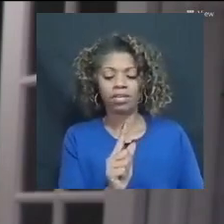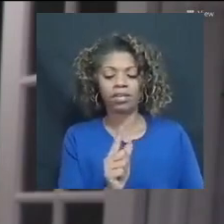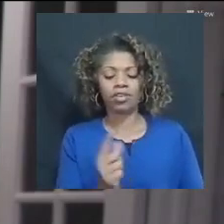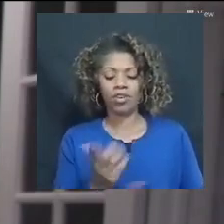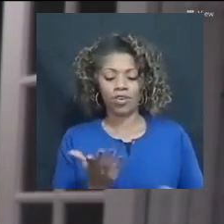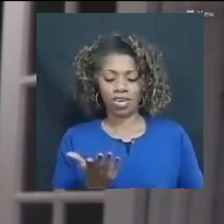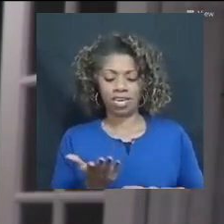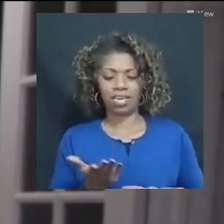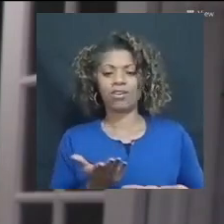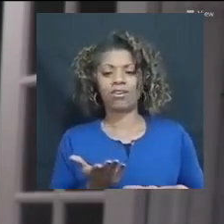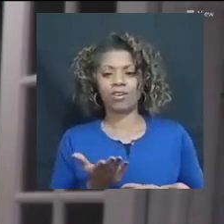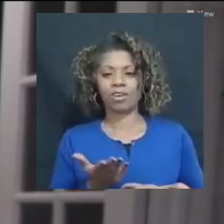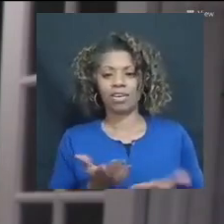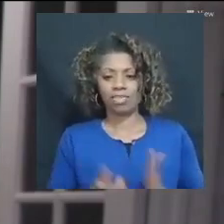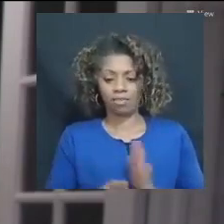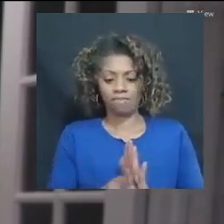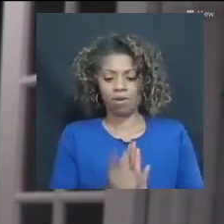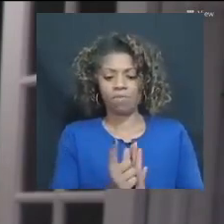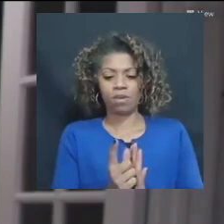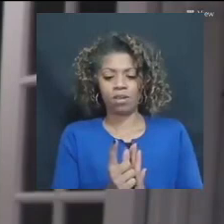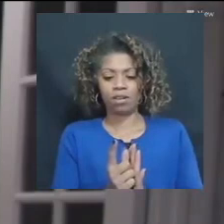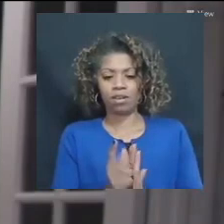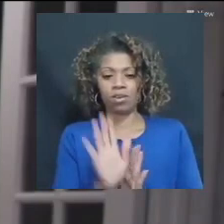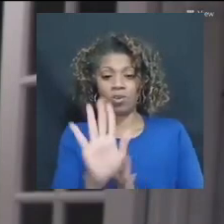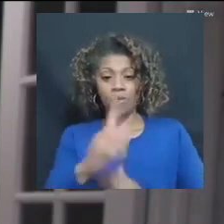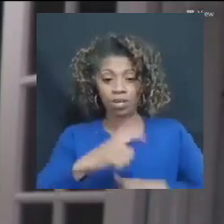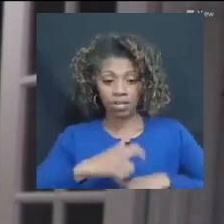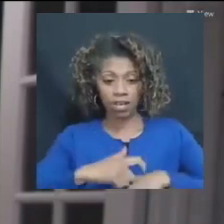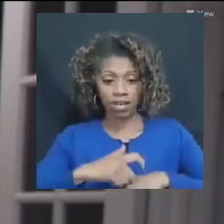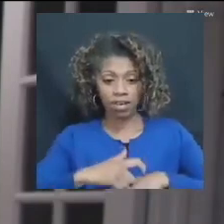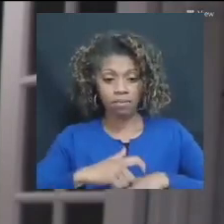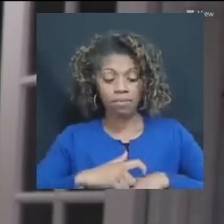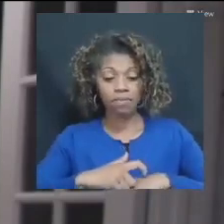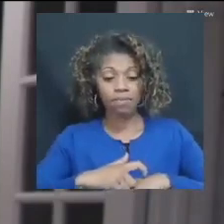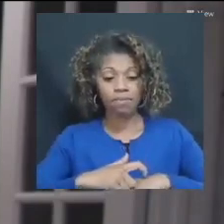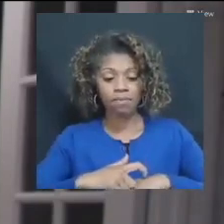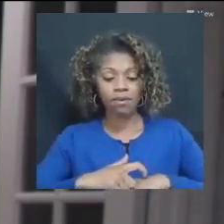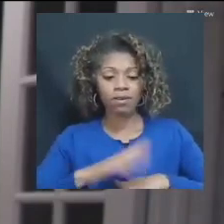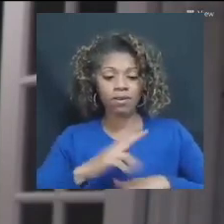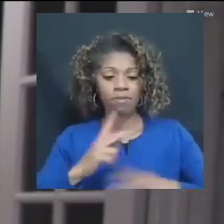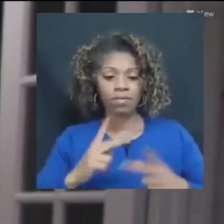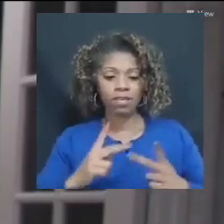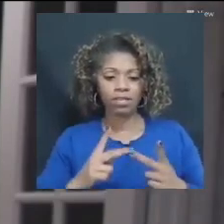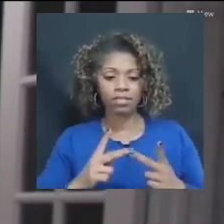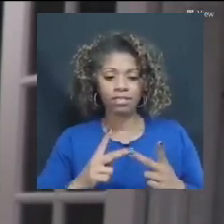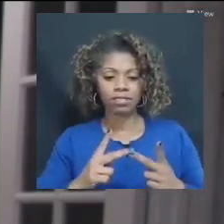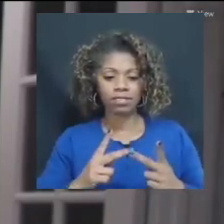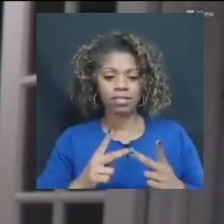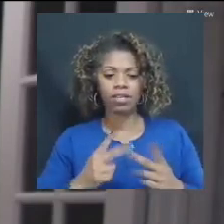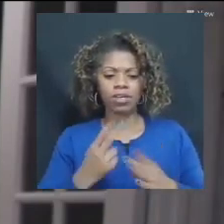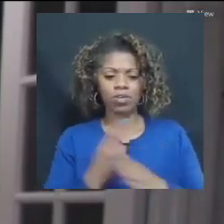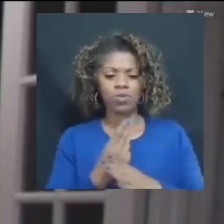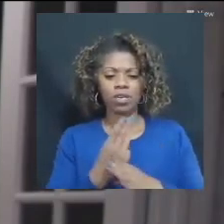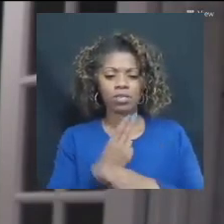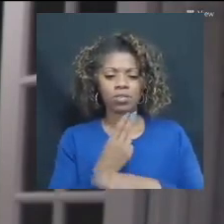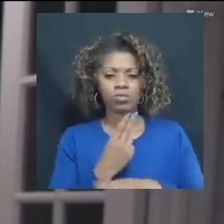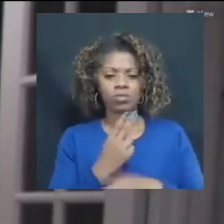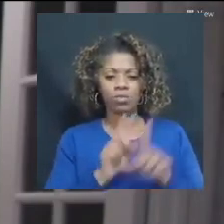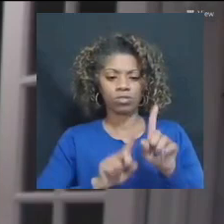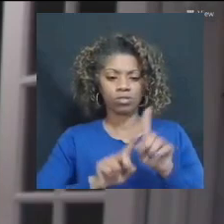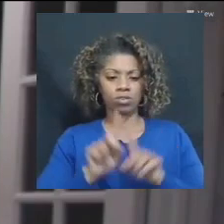place. North, star, guidance as we look up to the brightest